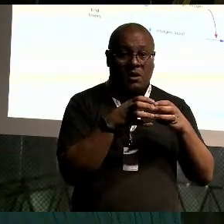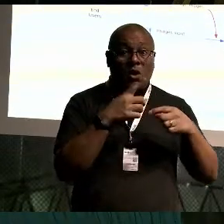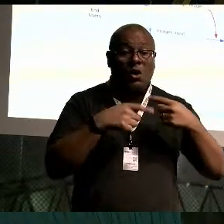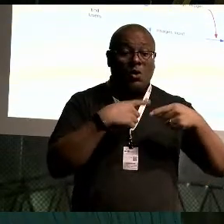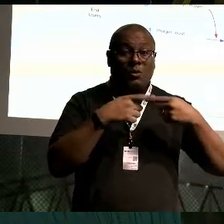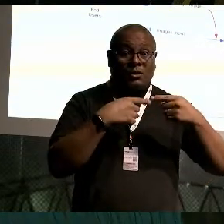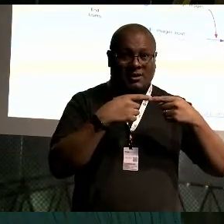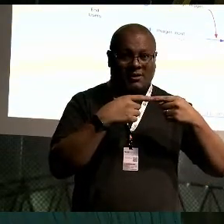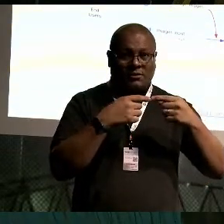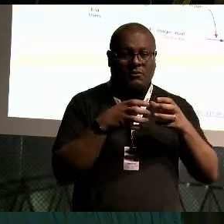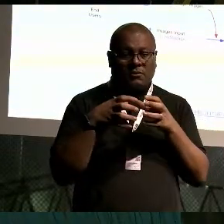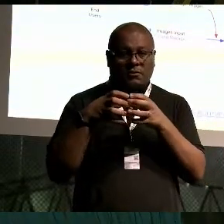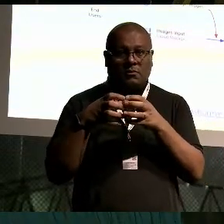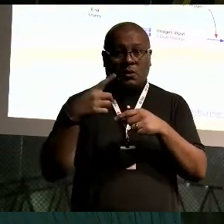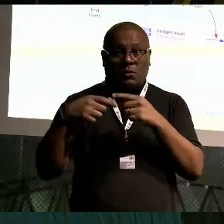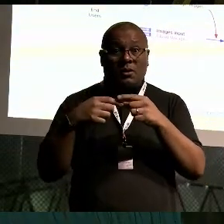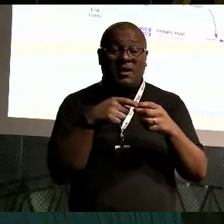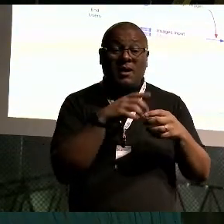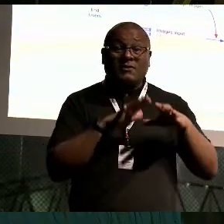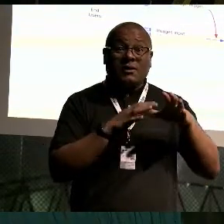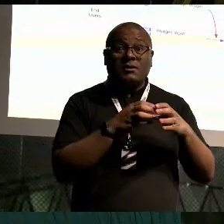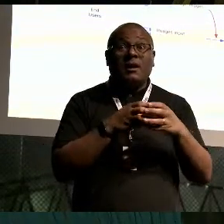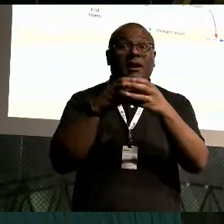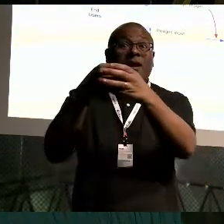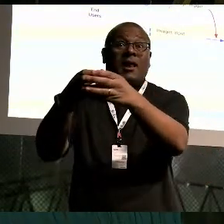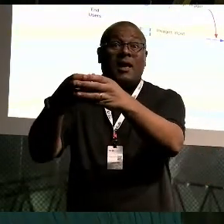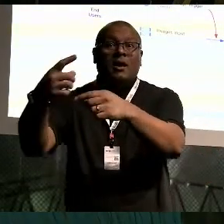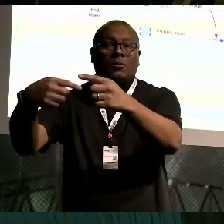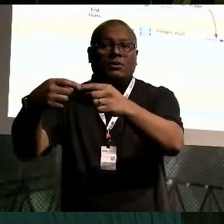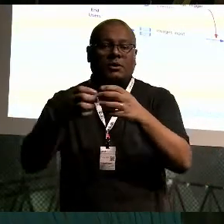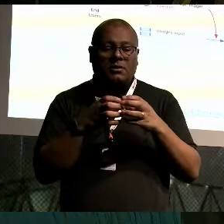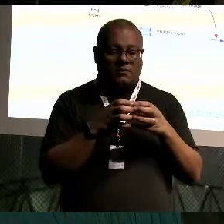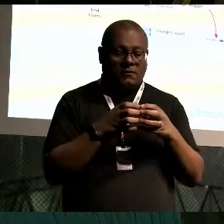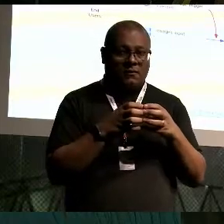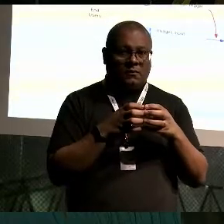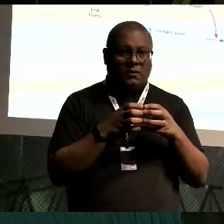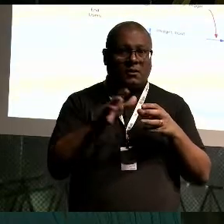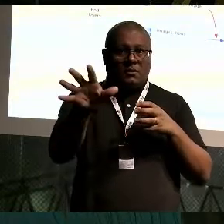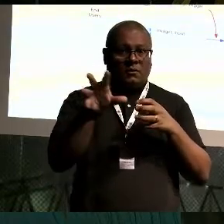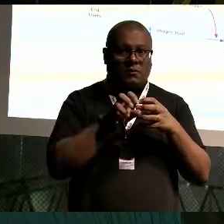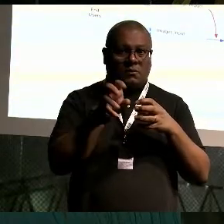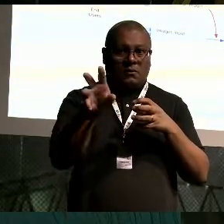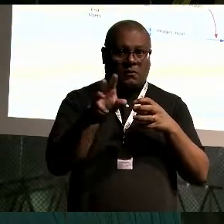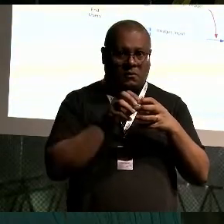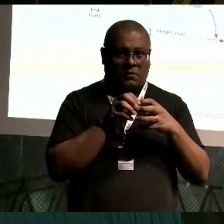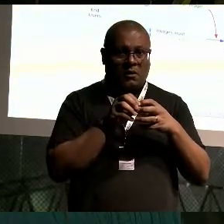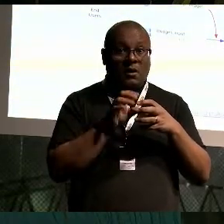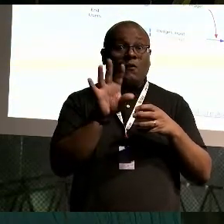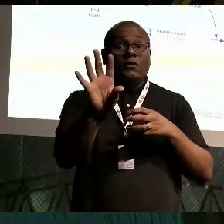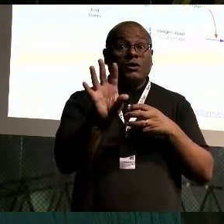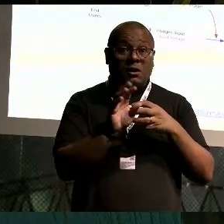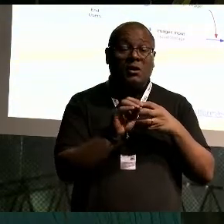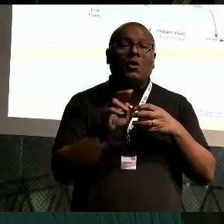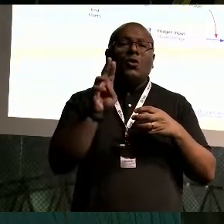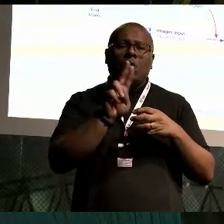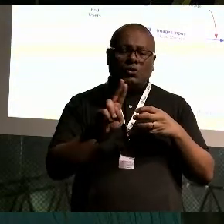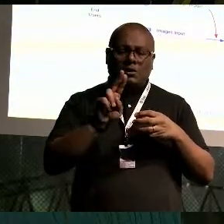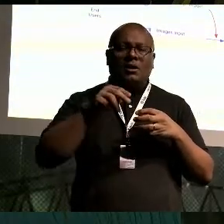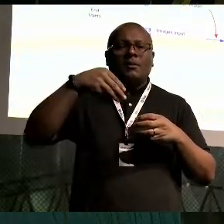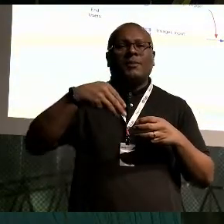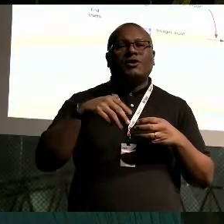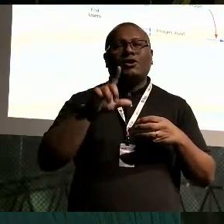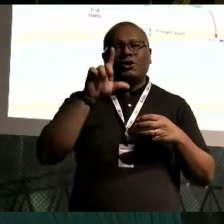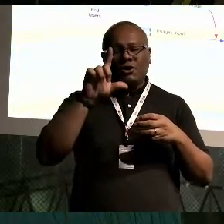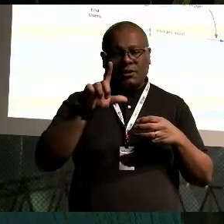that image in order. This service called filter service, it filters images using machine learning.